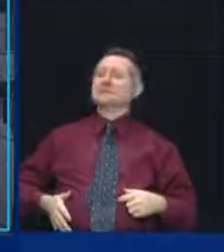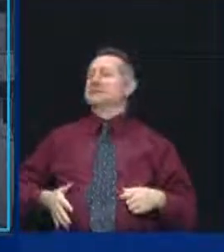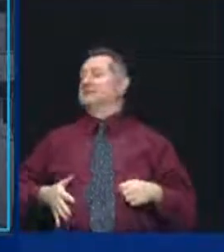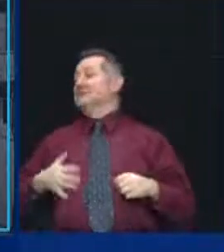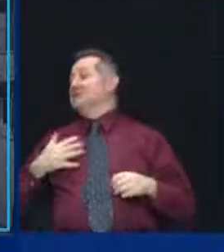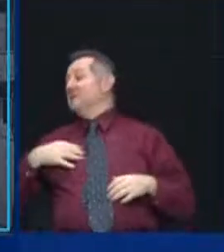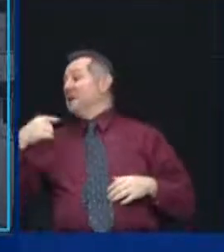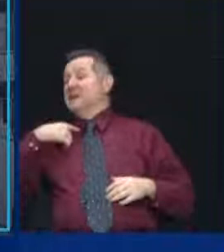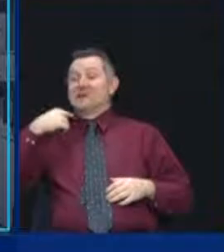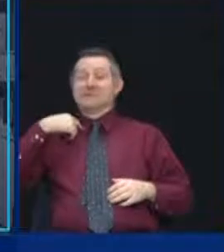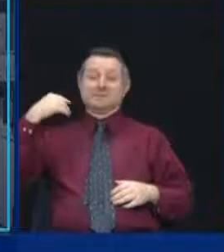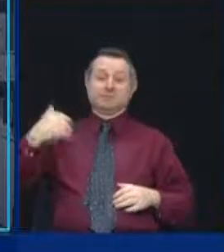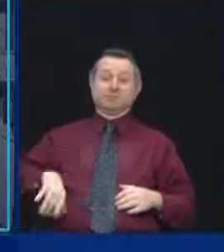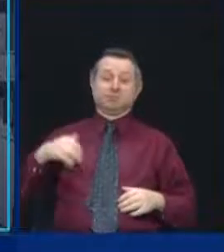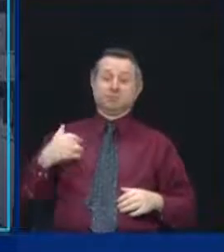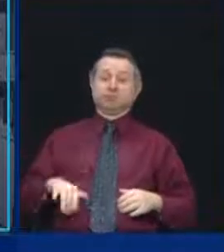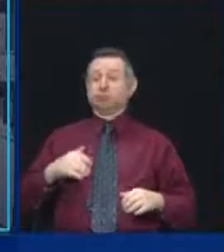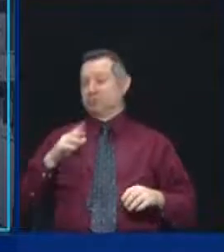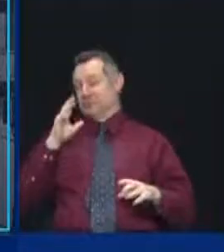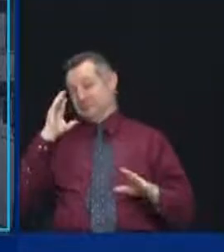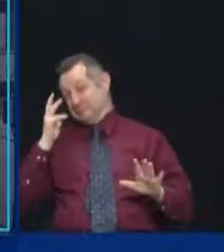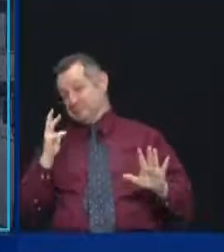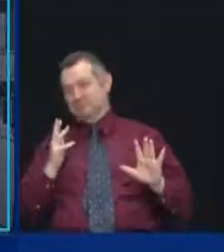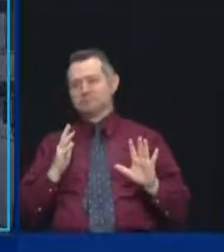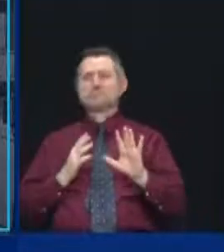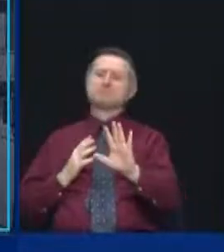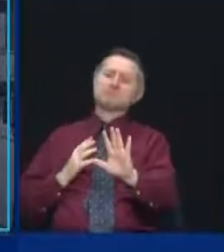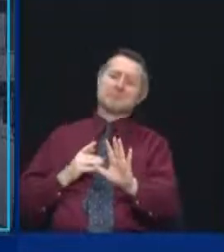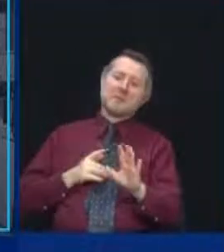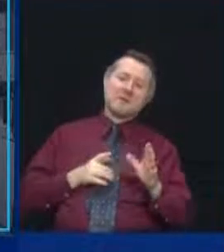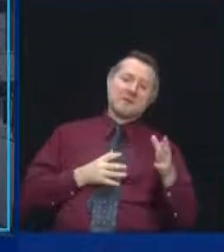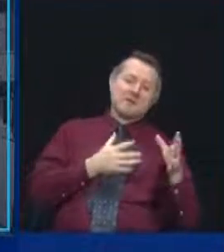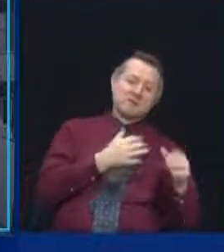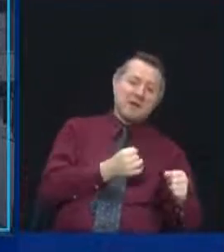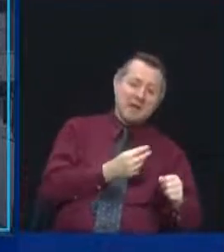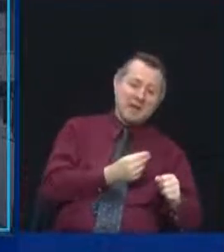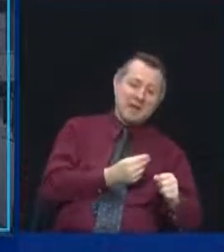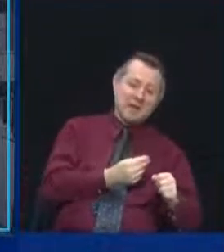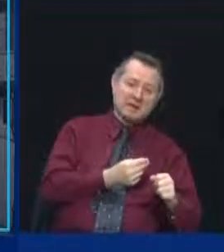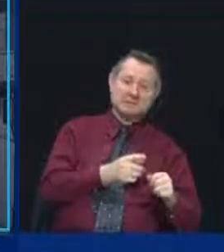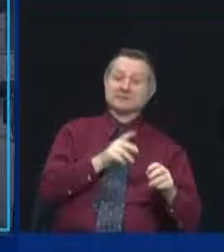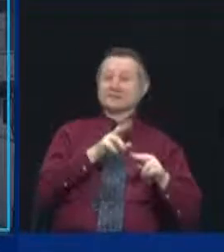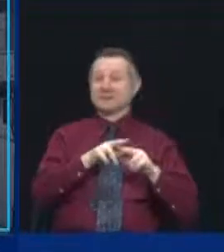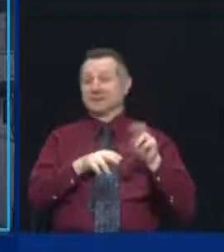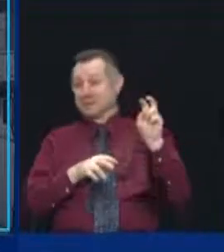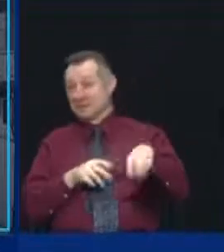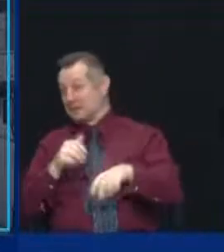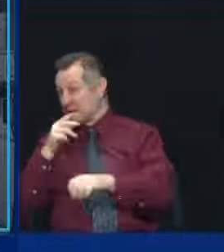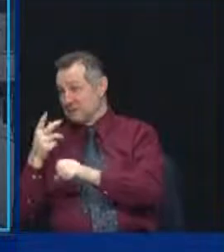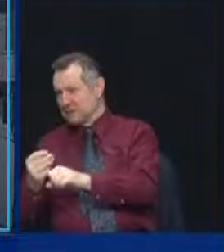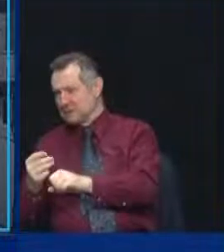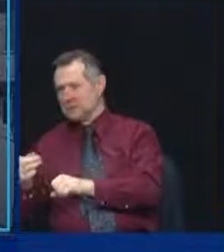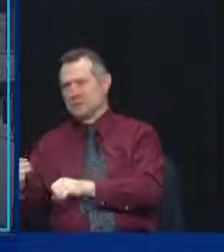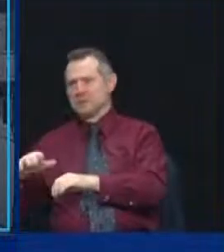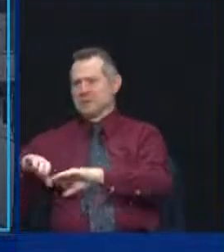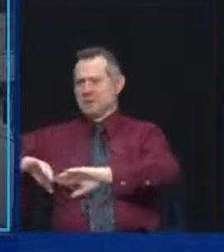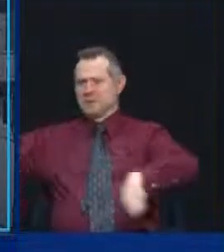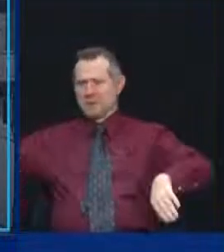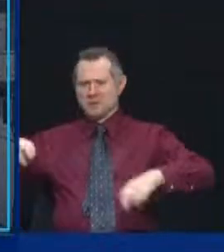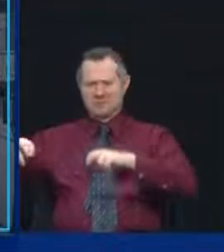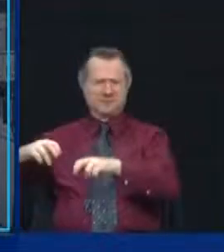to operate this, vaccinated and unvaccinated. The gentlemen who run the stadiums are